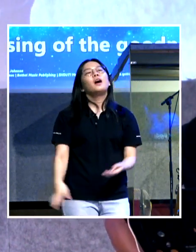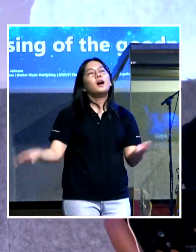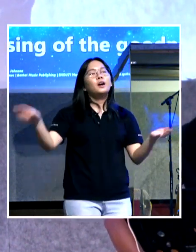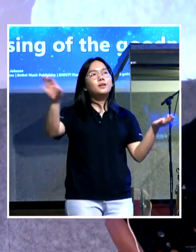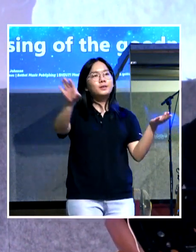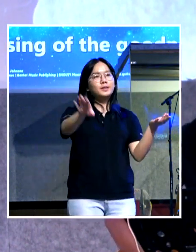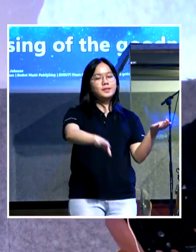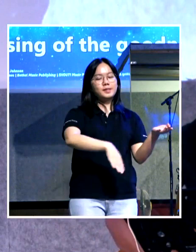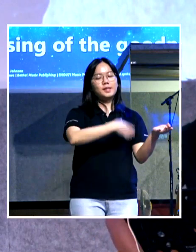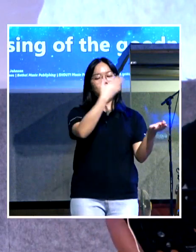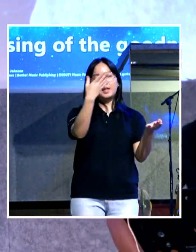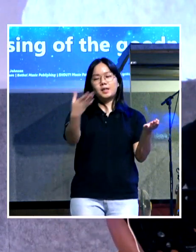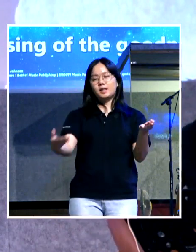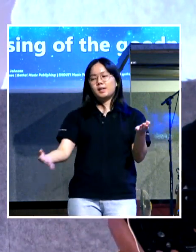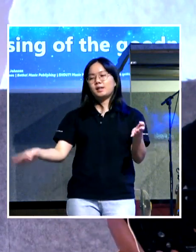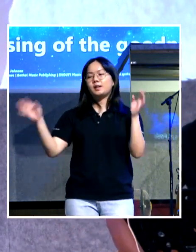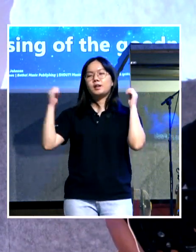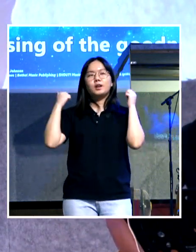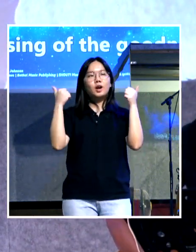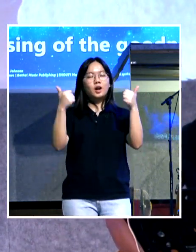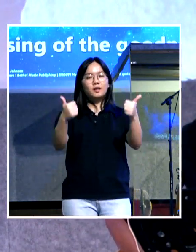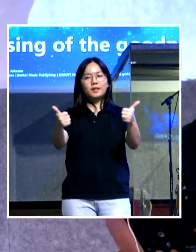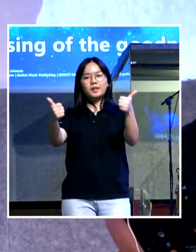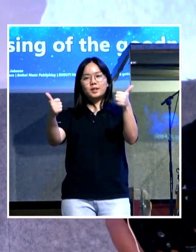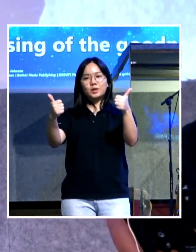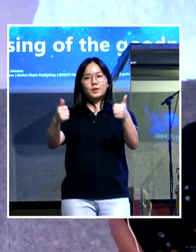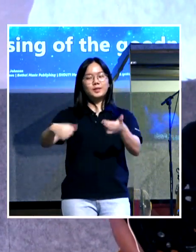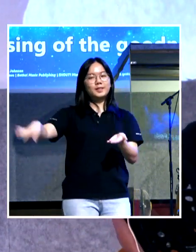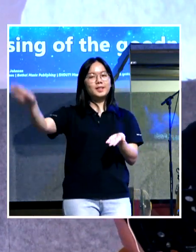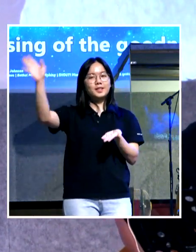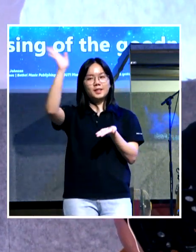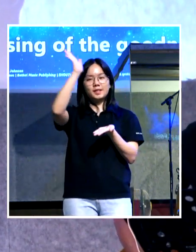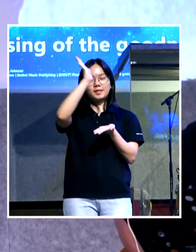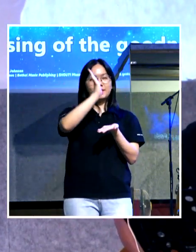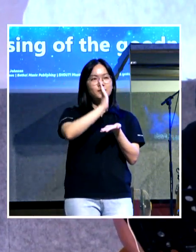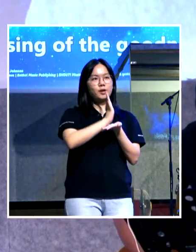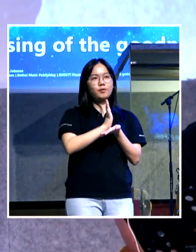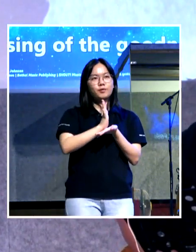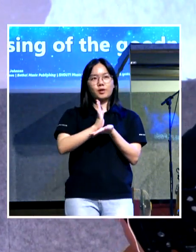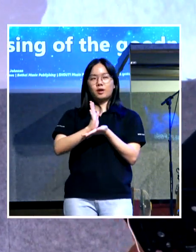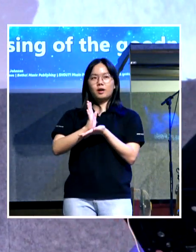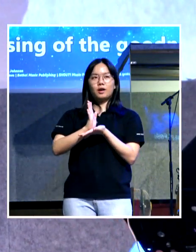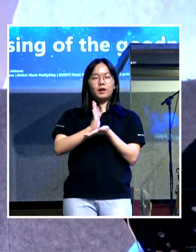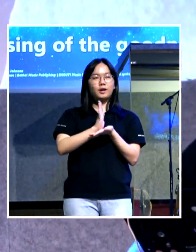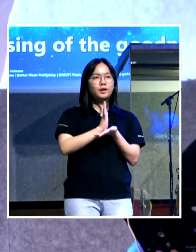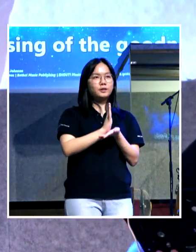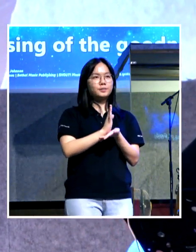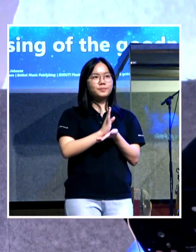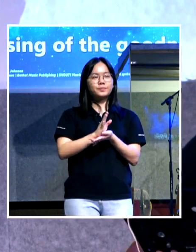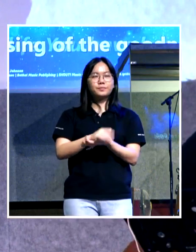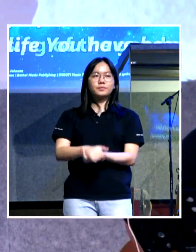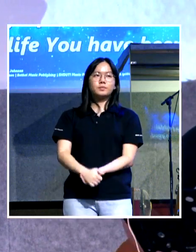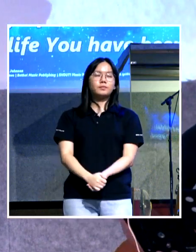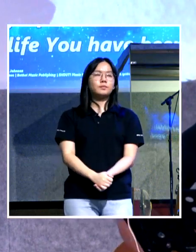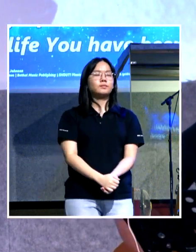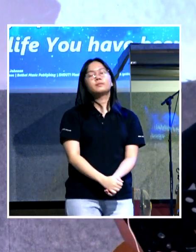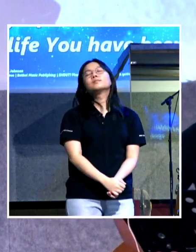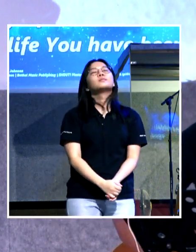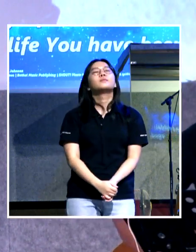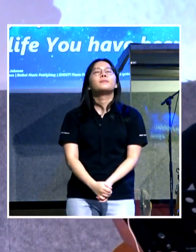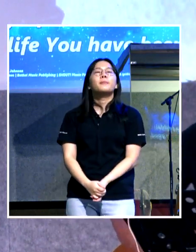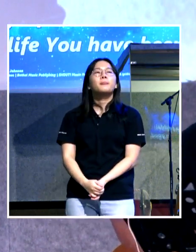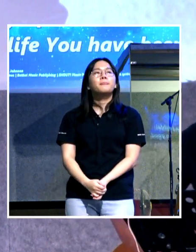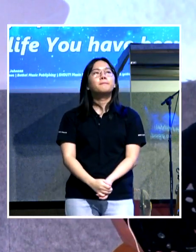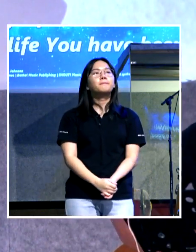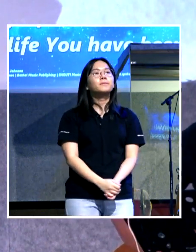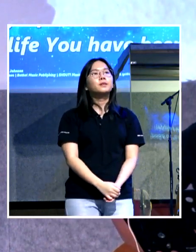head, I will sing of the goodness of God all my life.